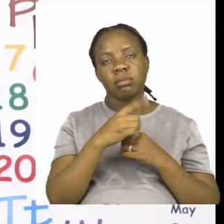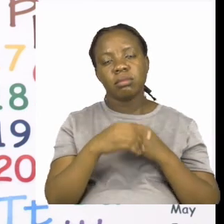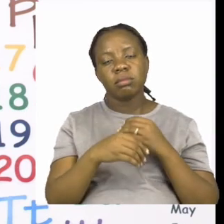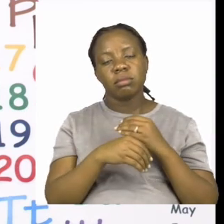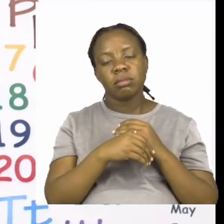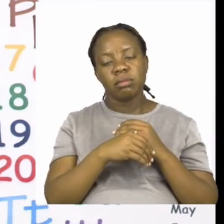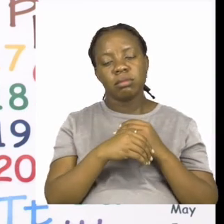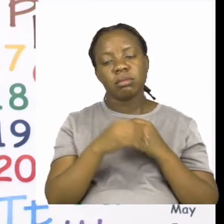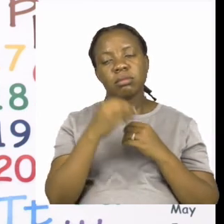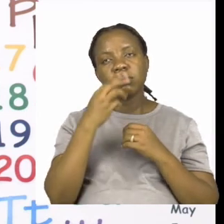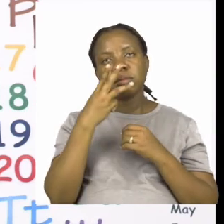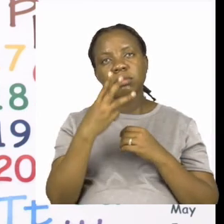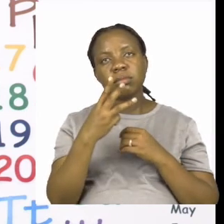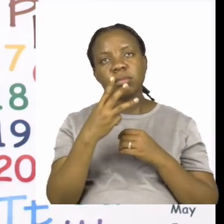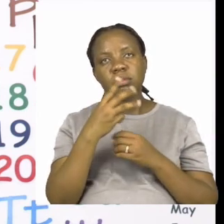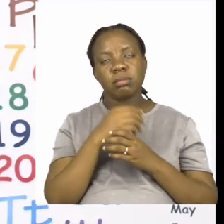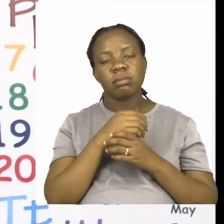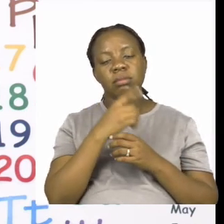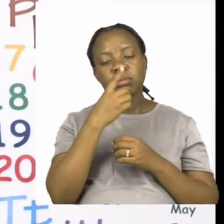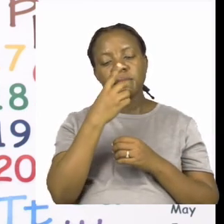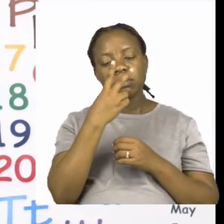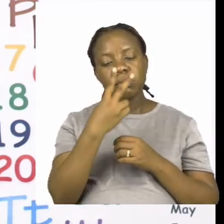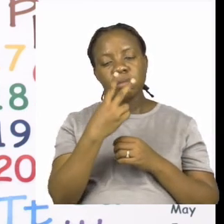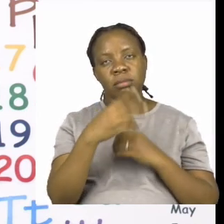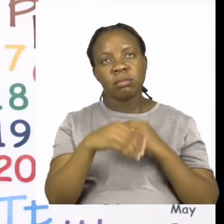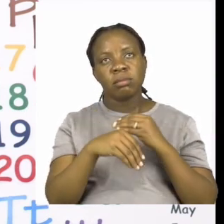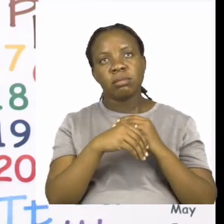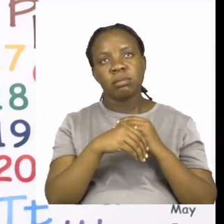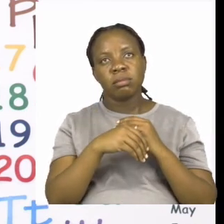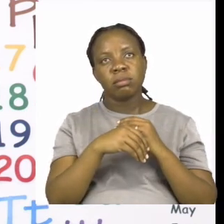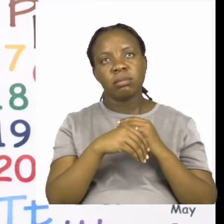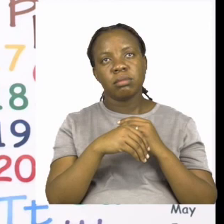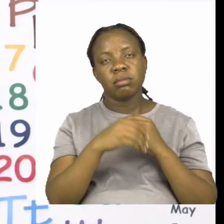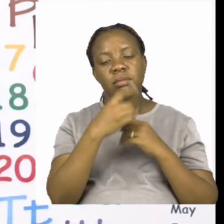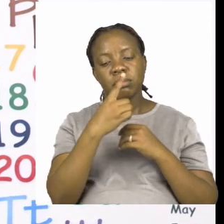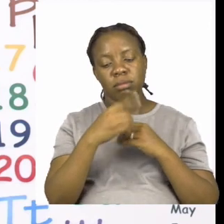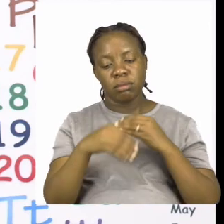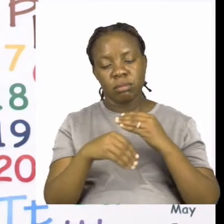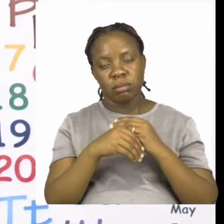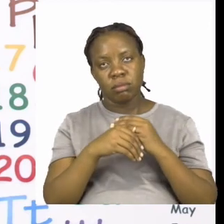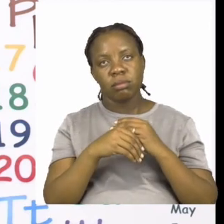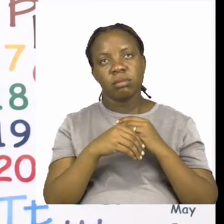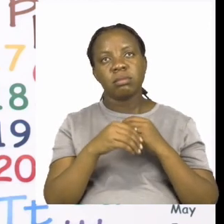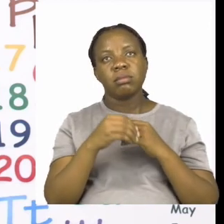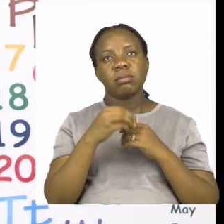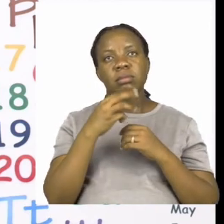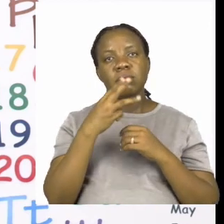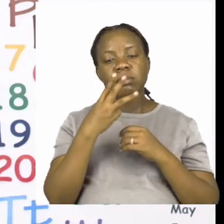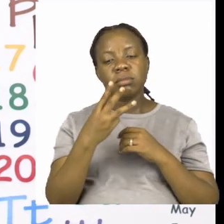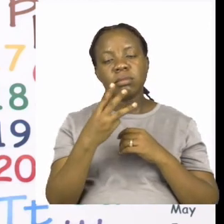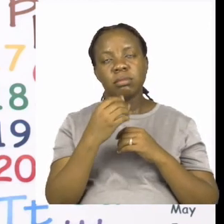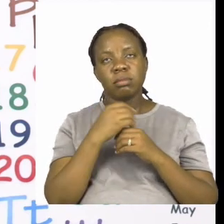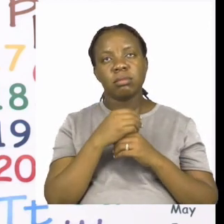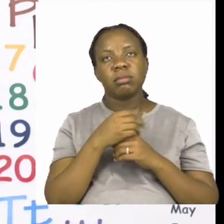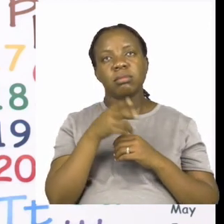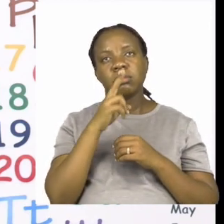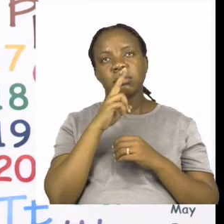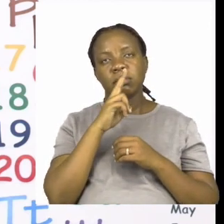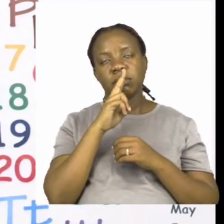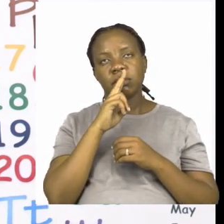3. 2 plus 1 is 3 plus another 3 equals